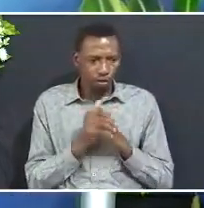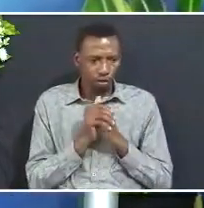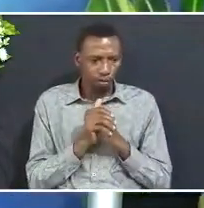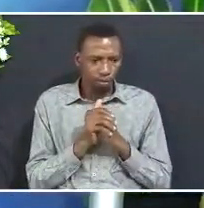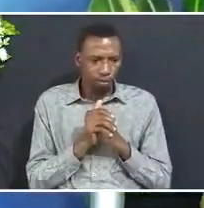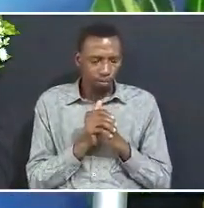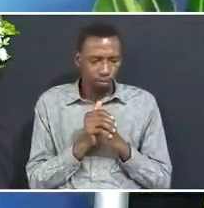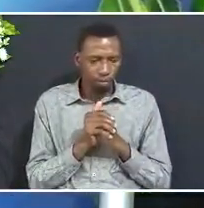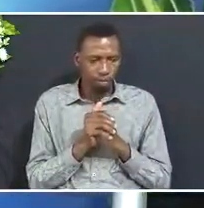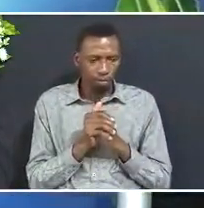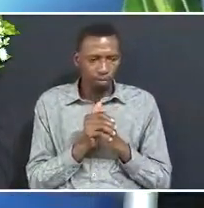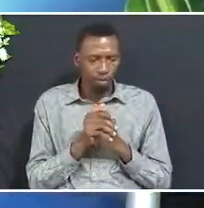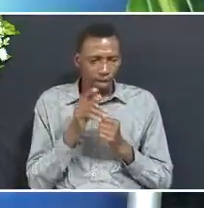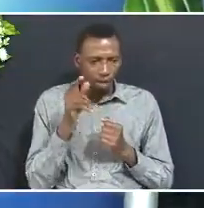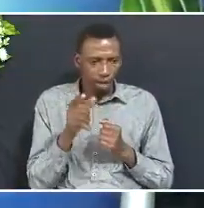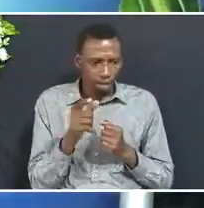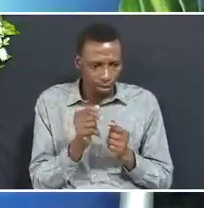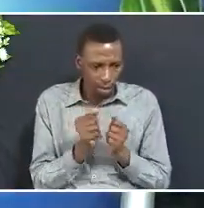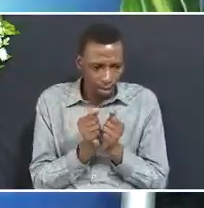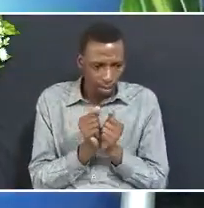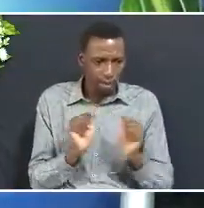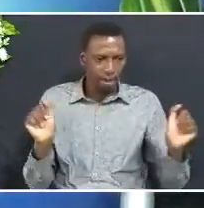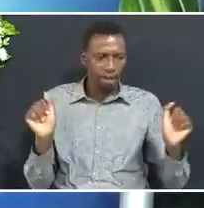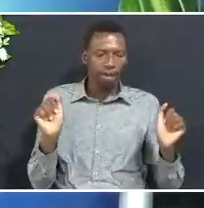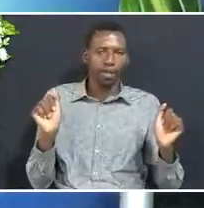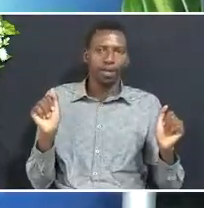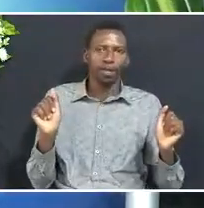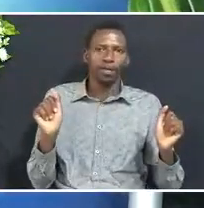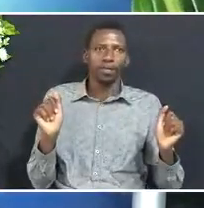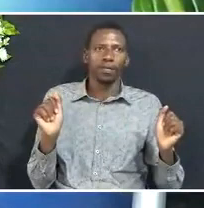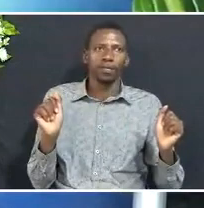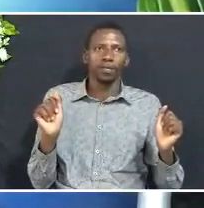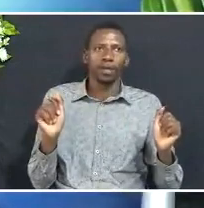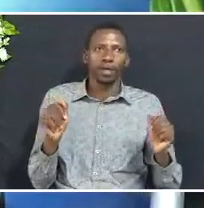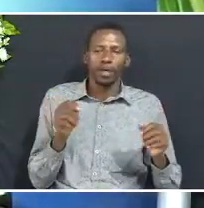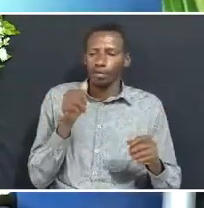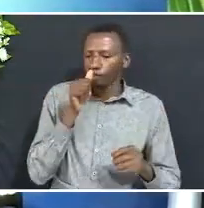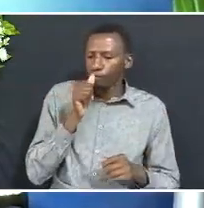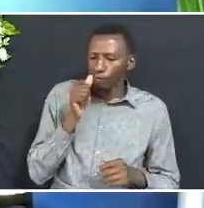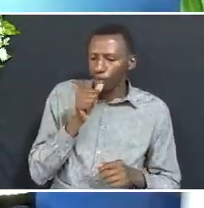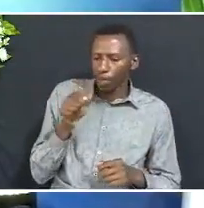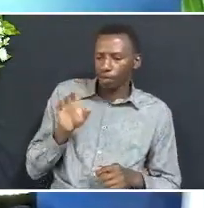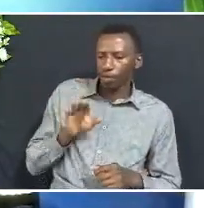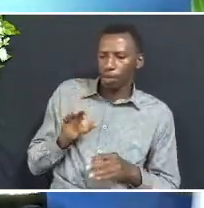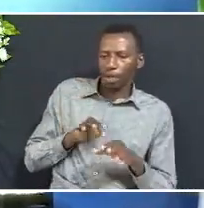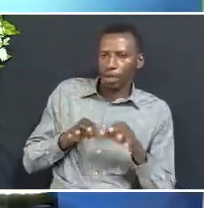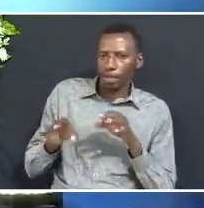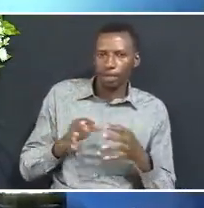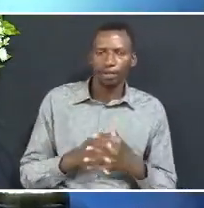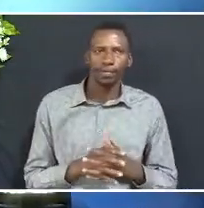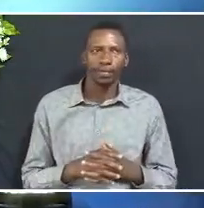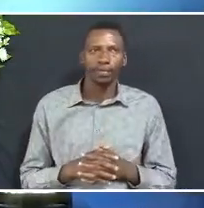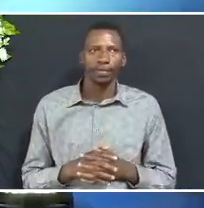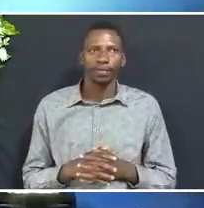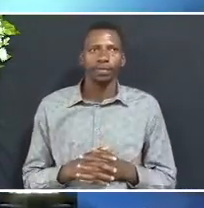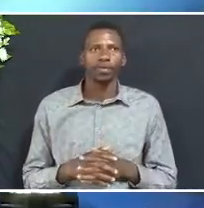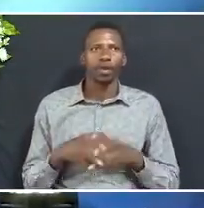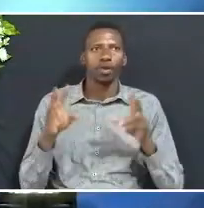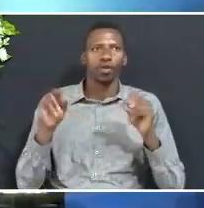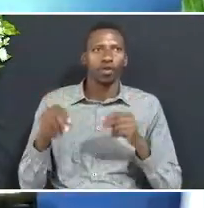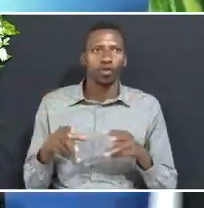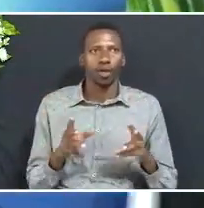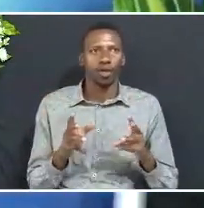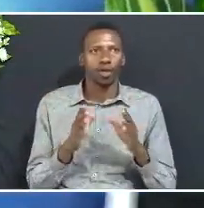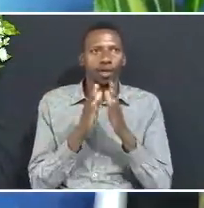altar, was revealing the secrets of this lady. There is no way, by the way,